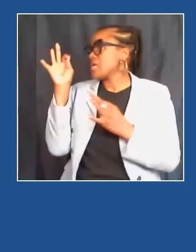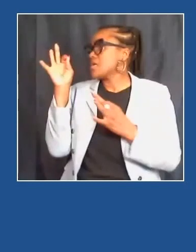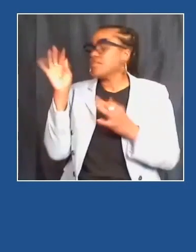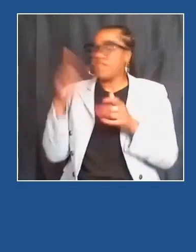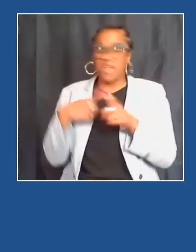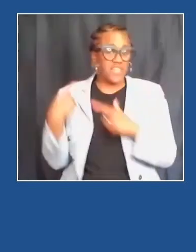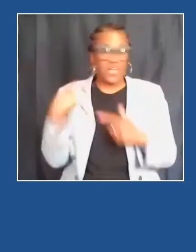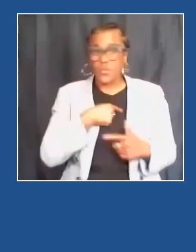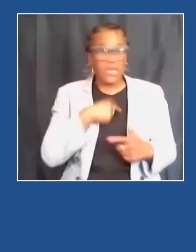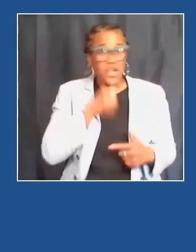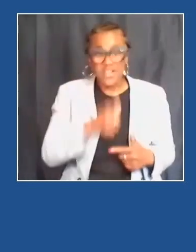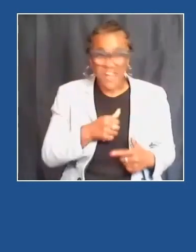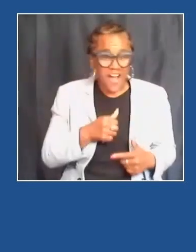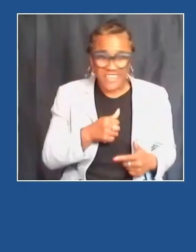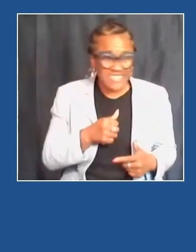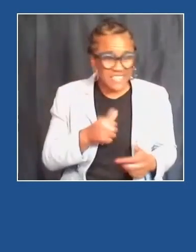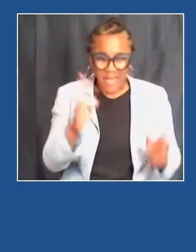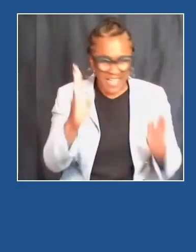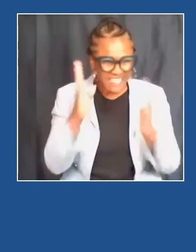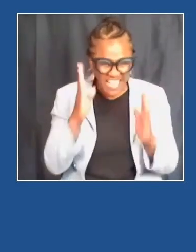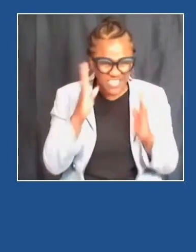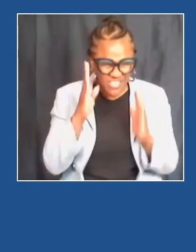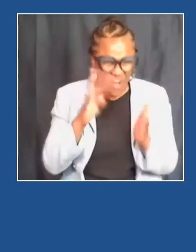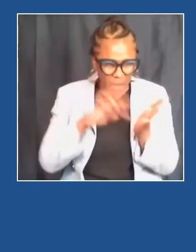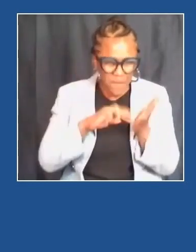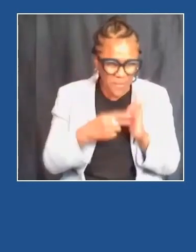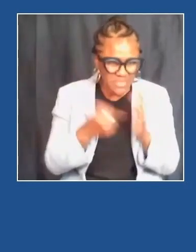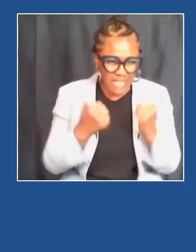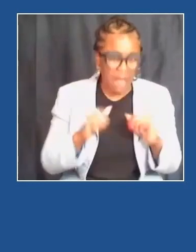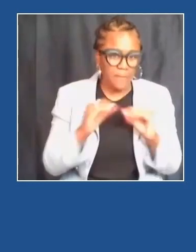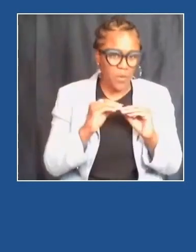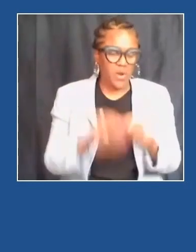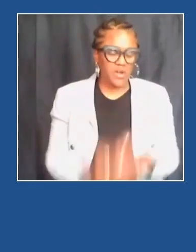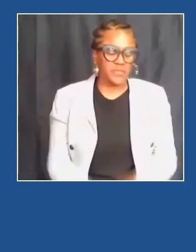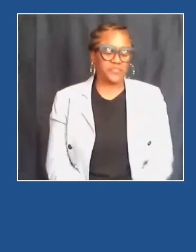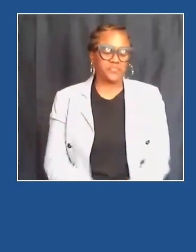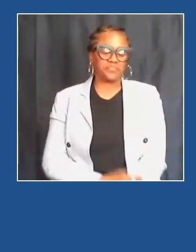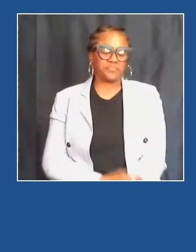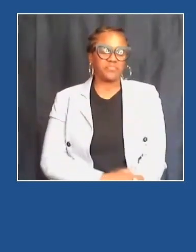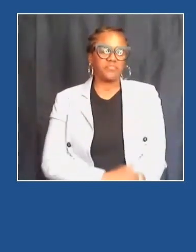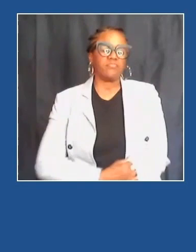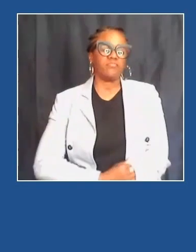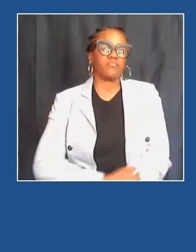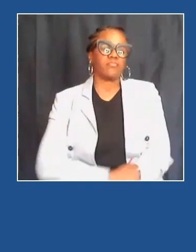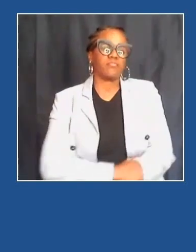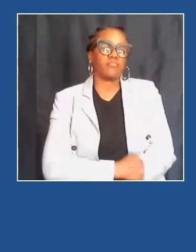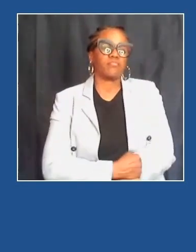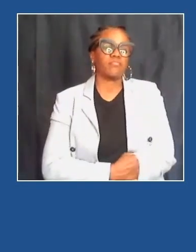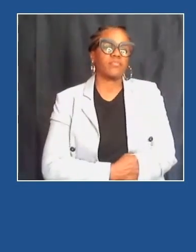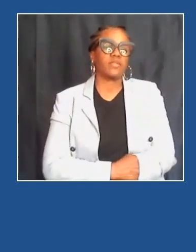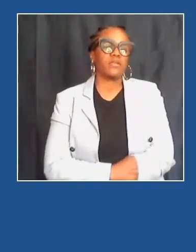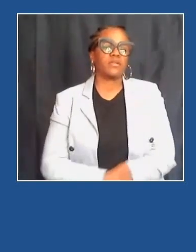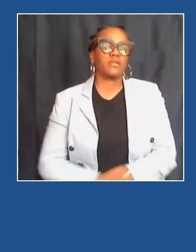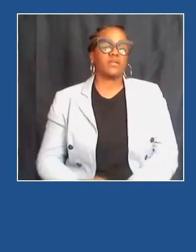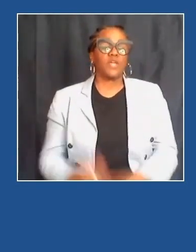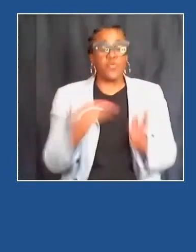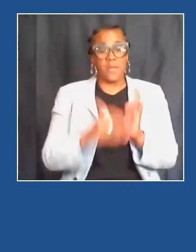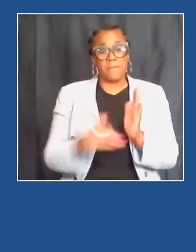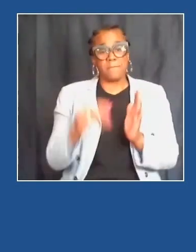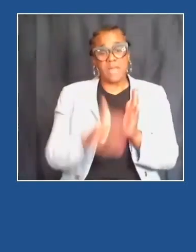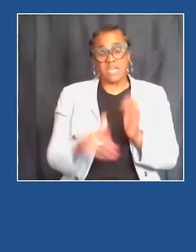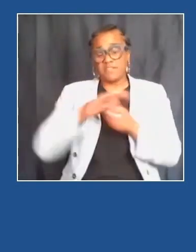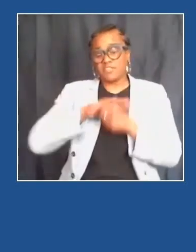we aren't paying attention on purpose anymore. The thing is that repetitive stress